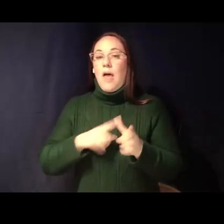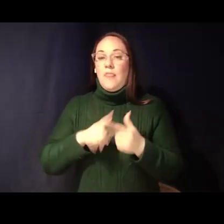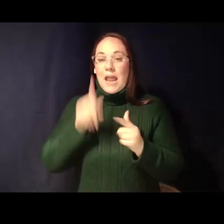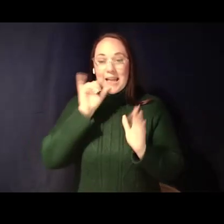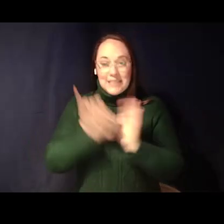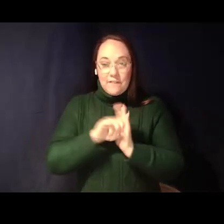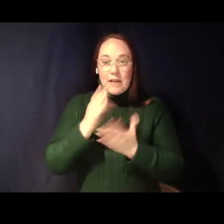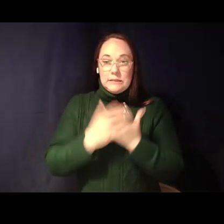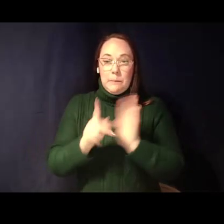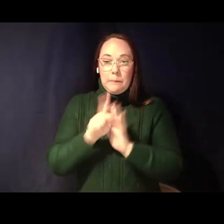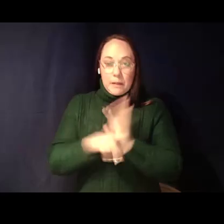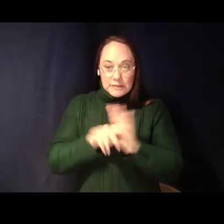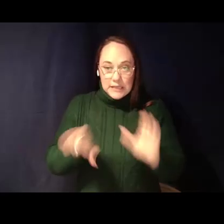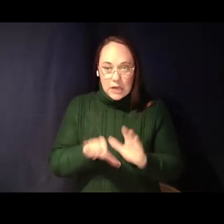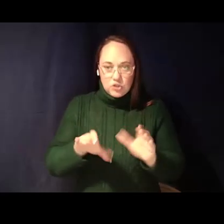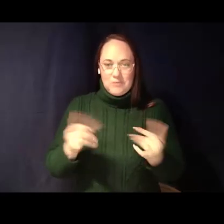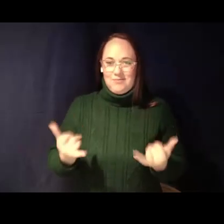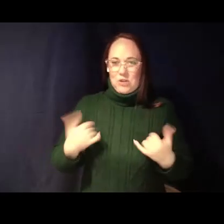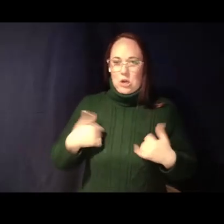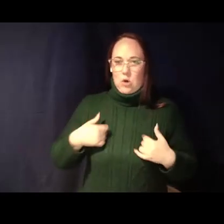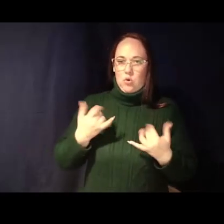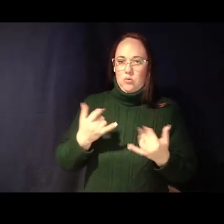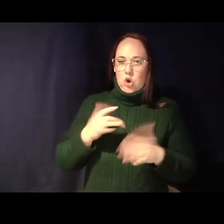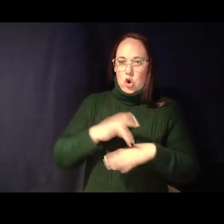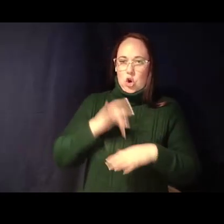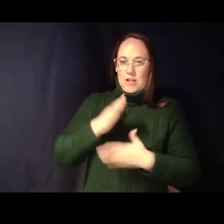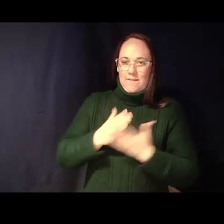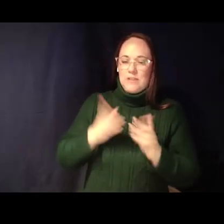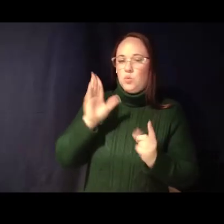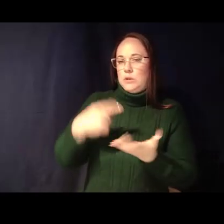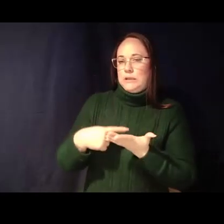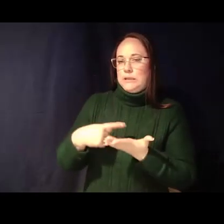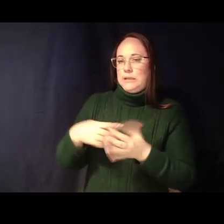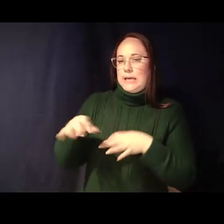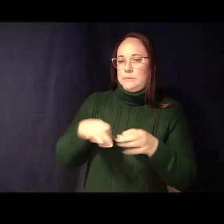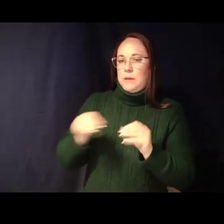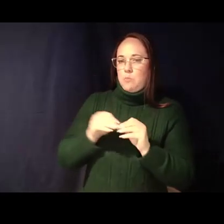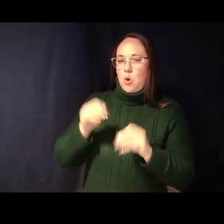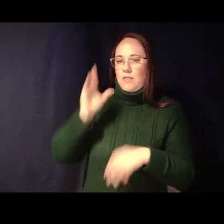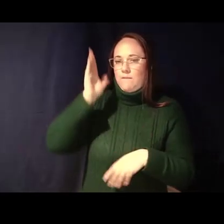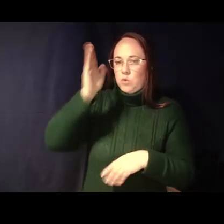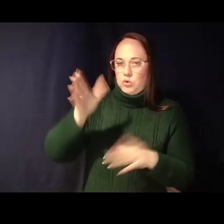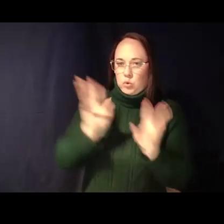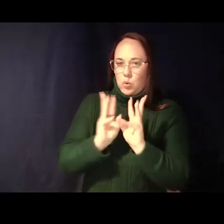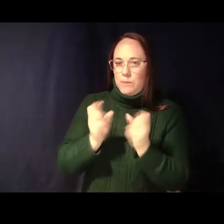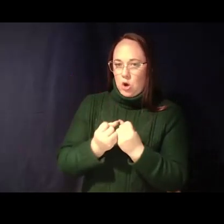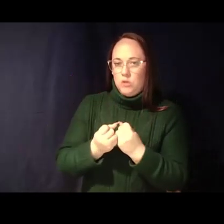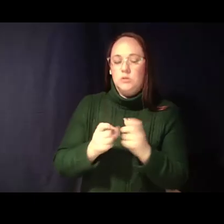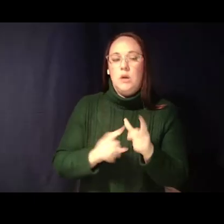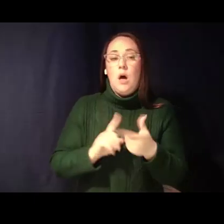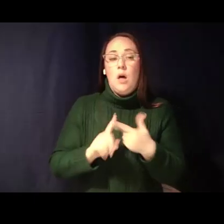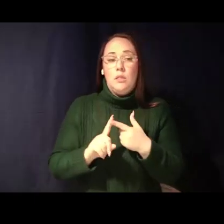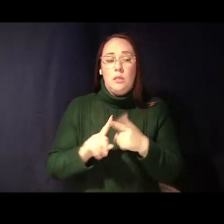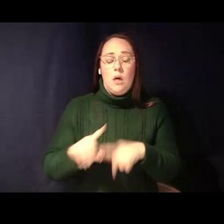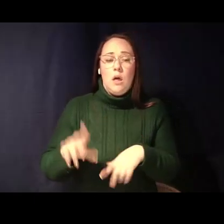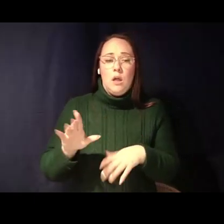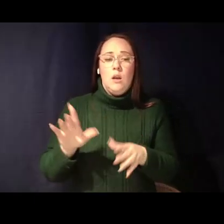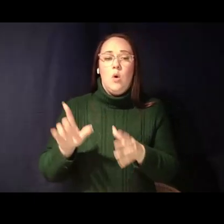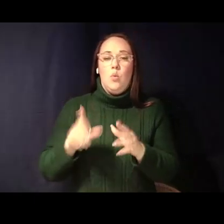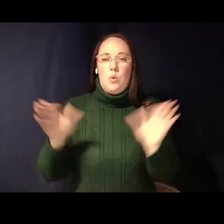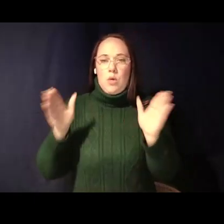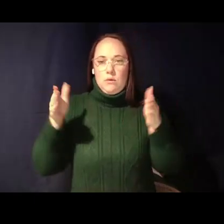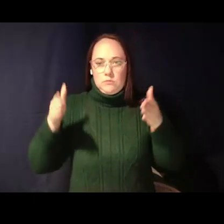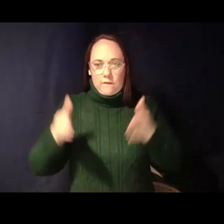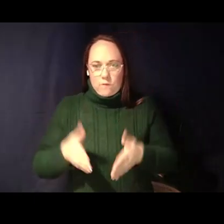policy actions. We're in the early phase of that, and we'll be talking more about those in future webinars. And then ultimately where we're going to turn is we're going to narrow down